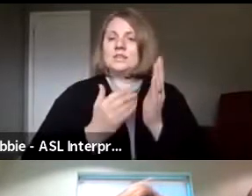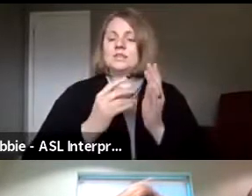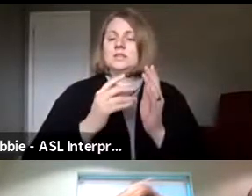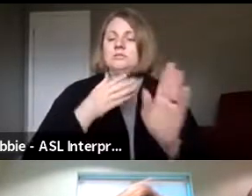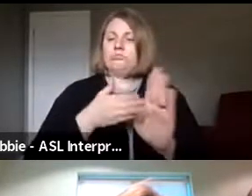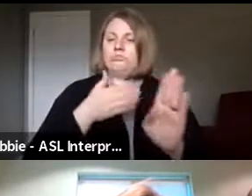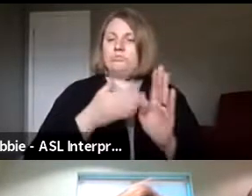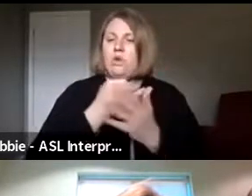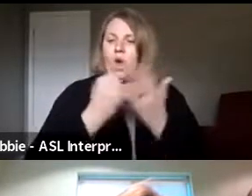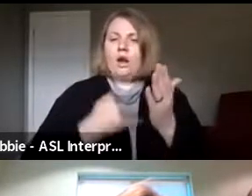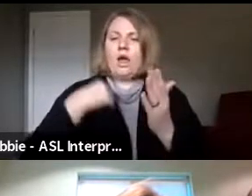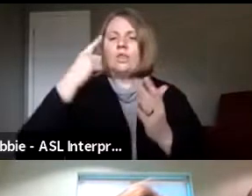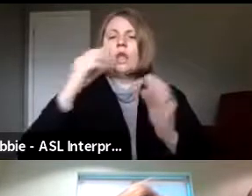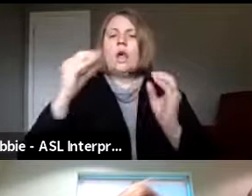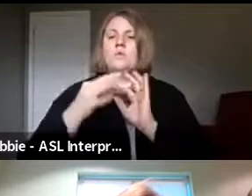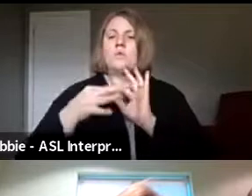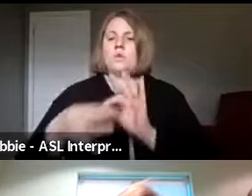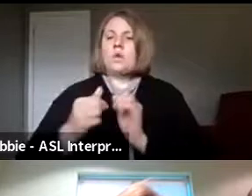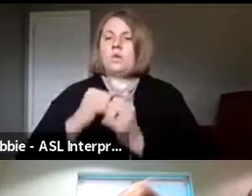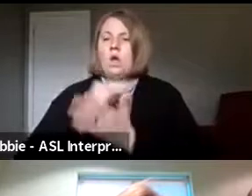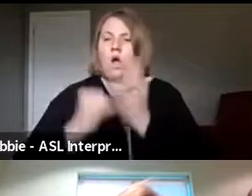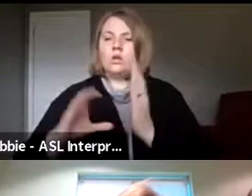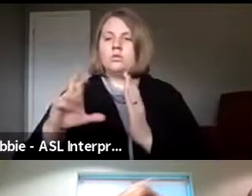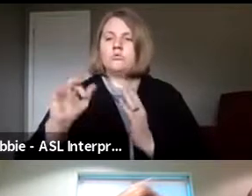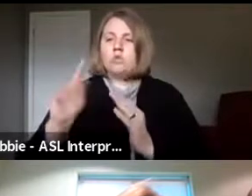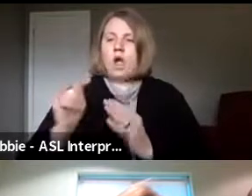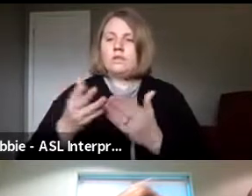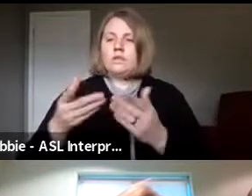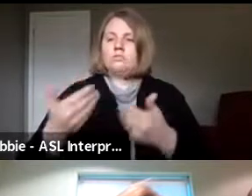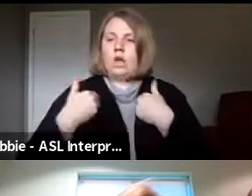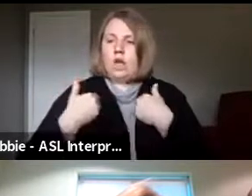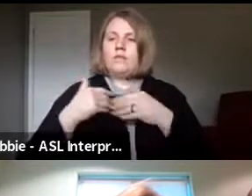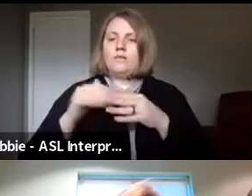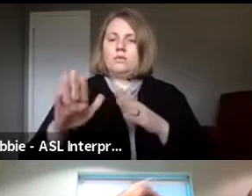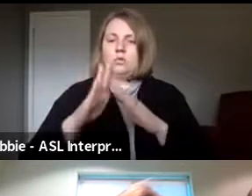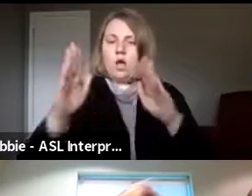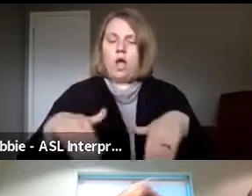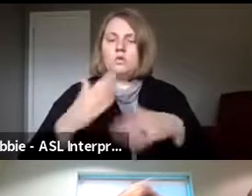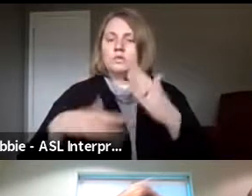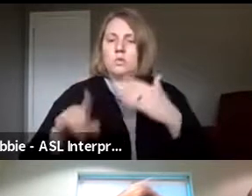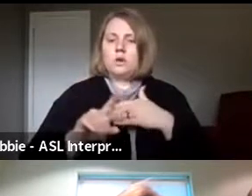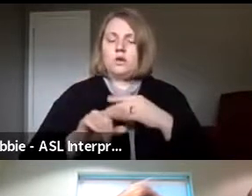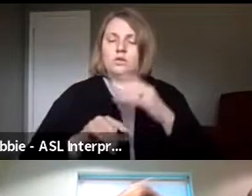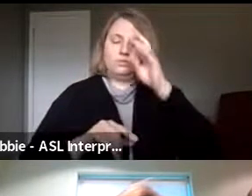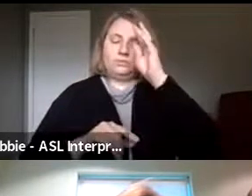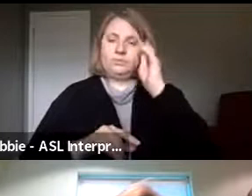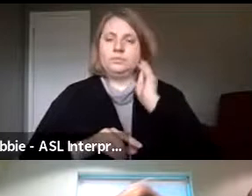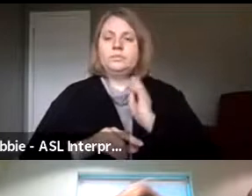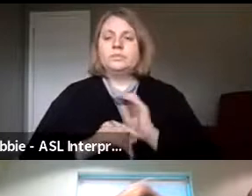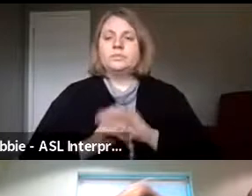arts and craftsy stuff that you probably have in the back of your drawer somewhere,